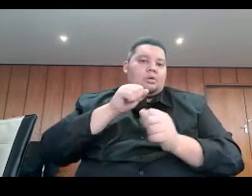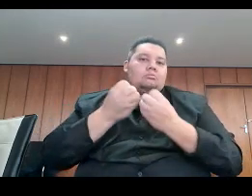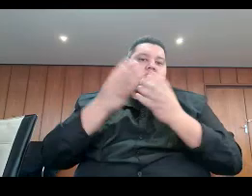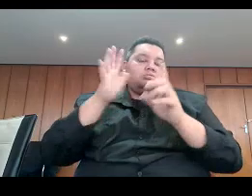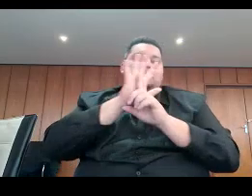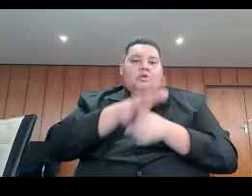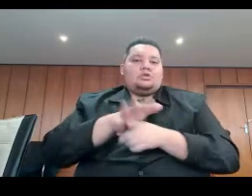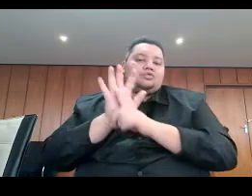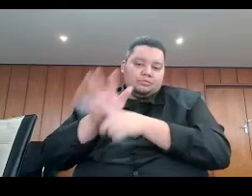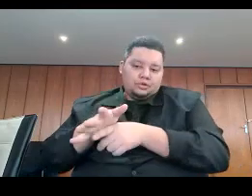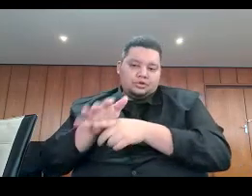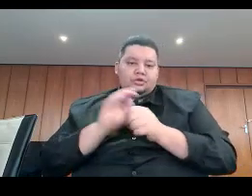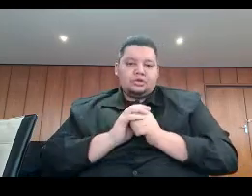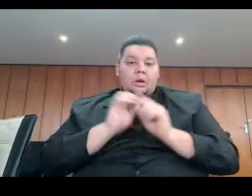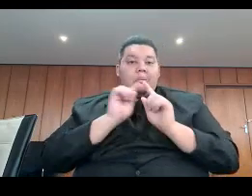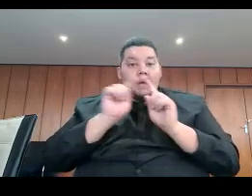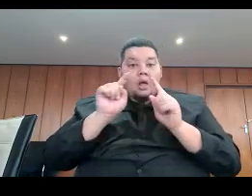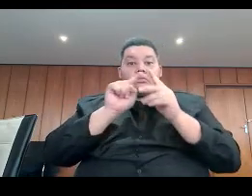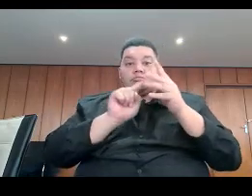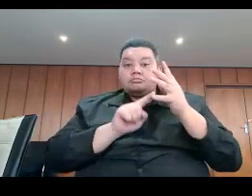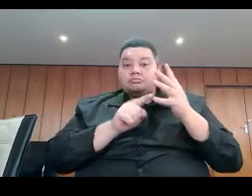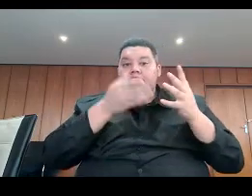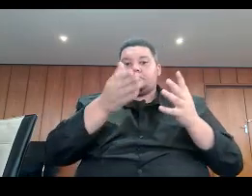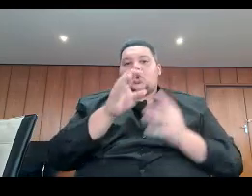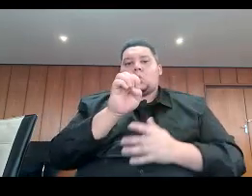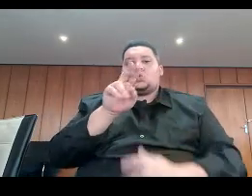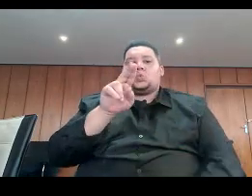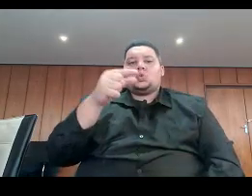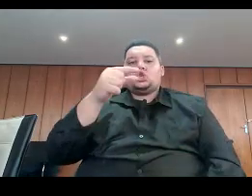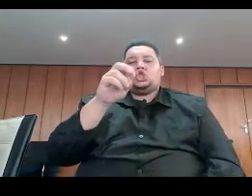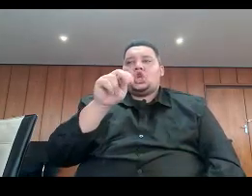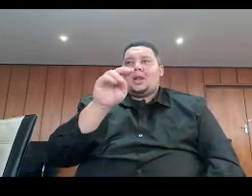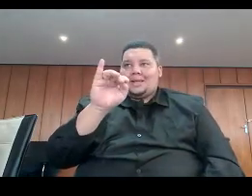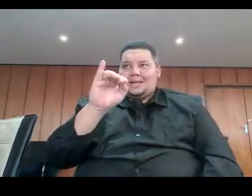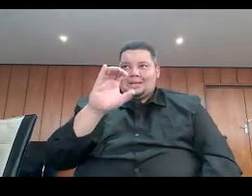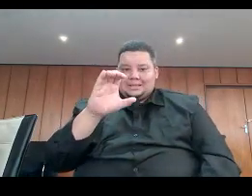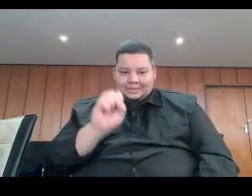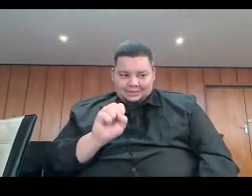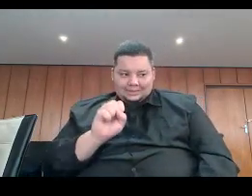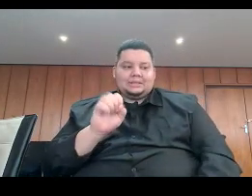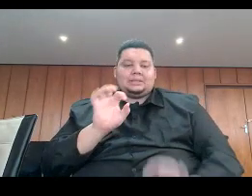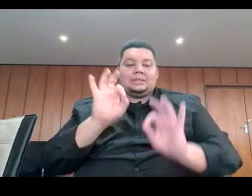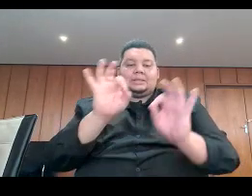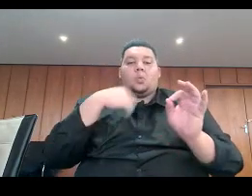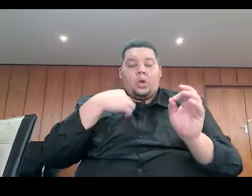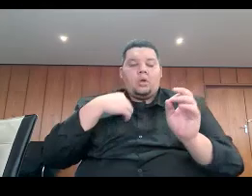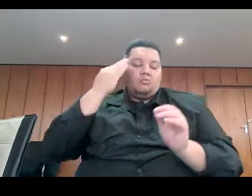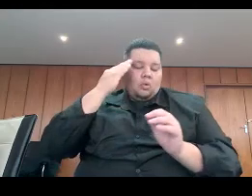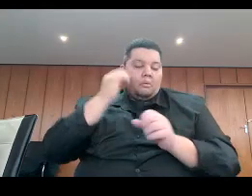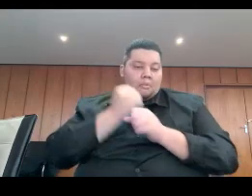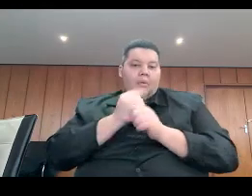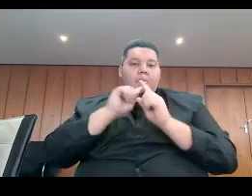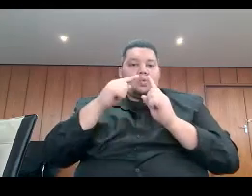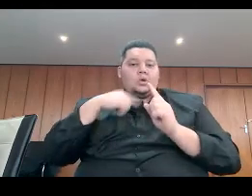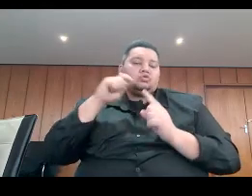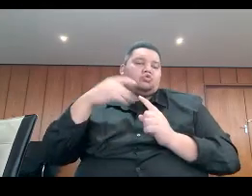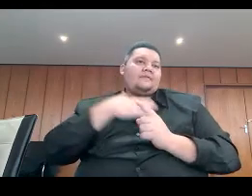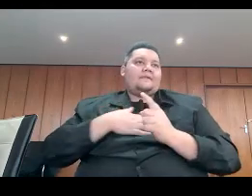discrimination. But eugenics was a movement that I think we know about and we should be ashamed